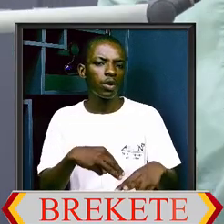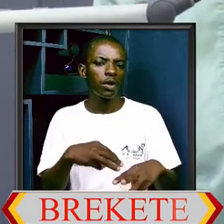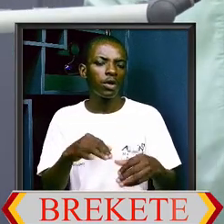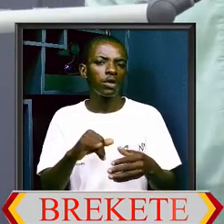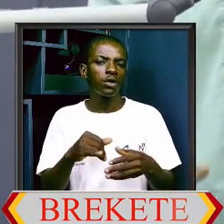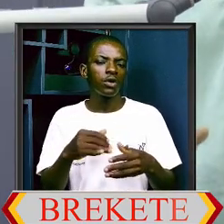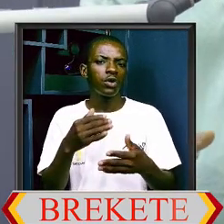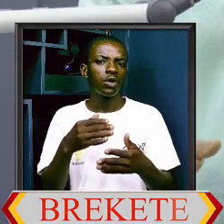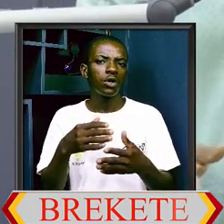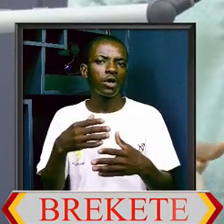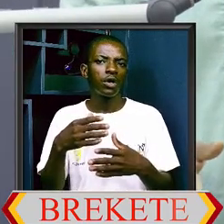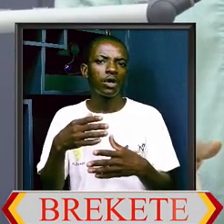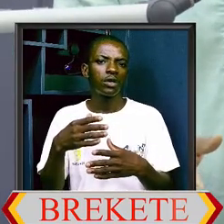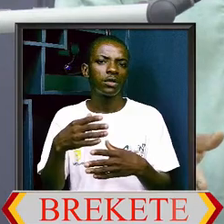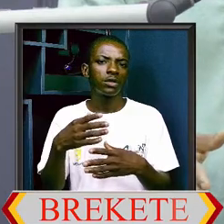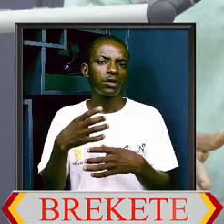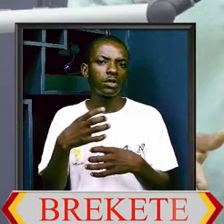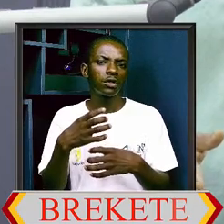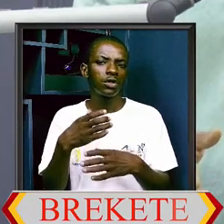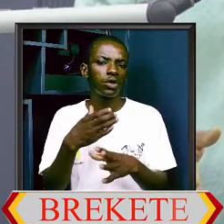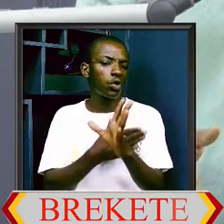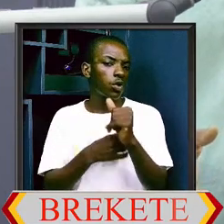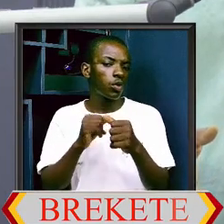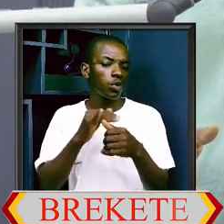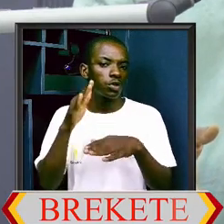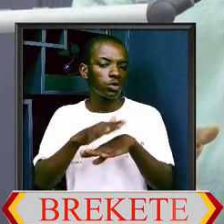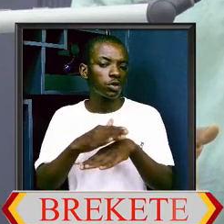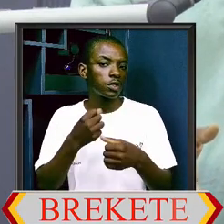their ground and God was on their